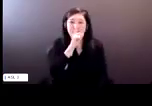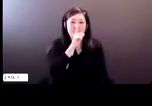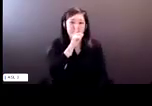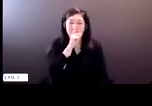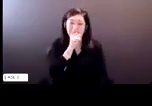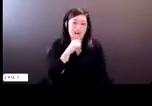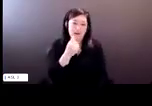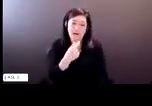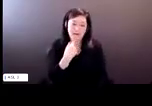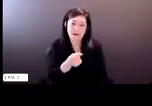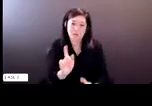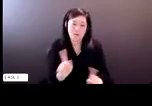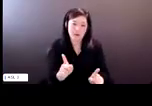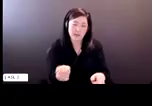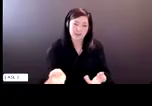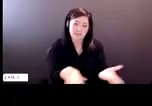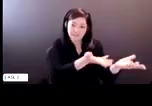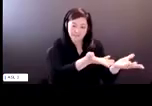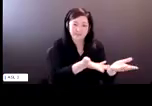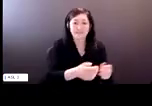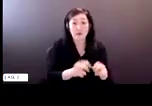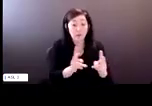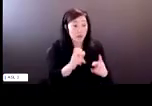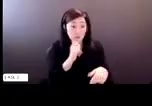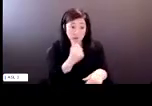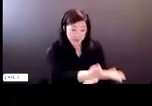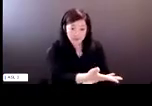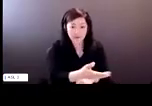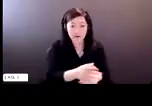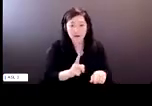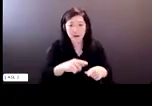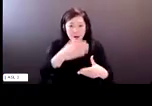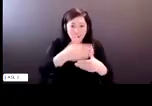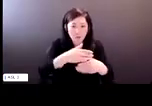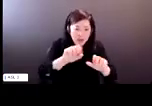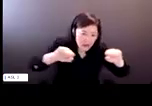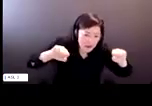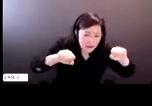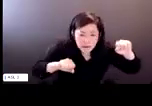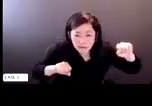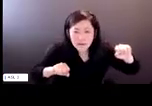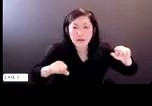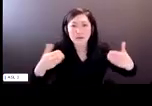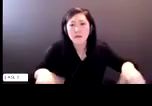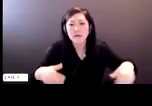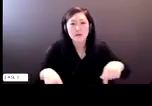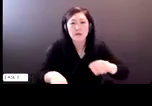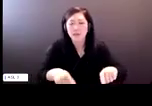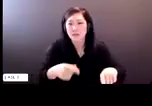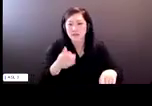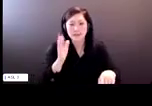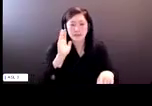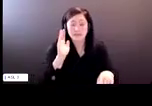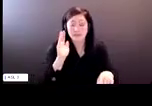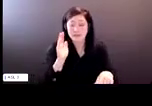to. The partner wasn't around, but when Jessica looked inside the windows at home, she found squalor, and she was